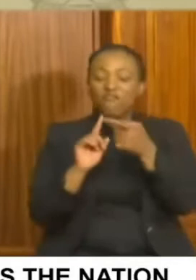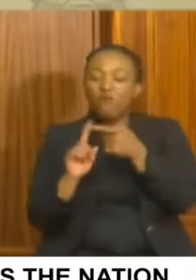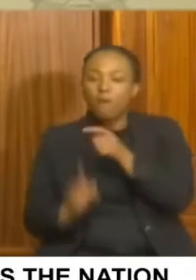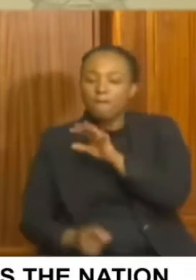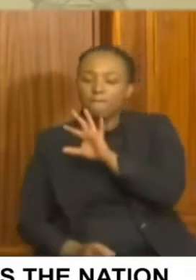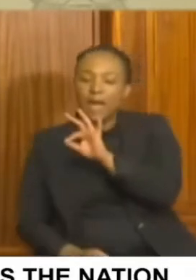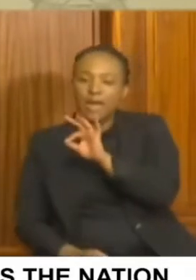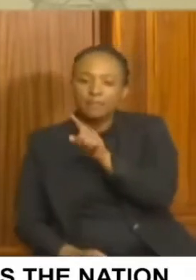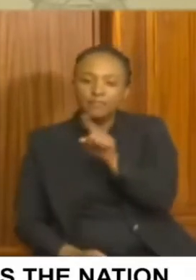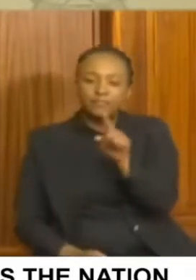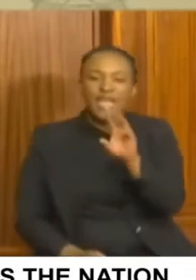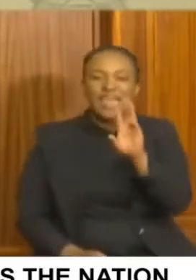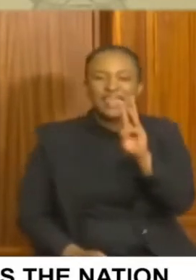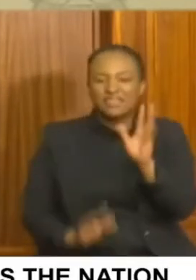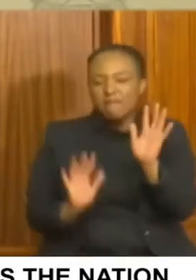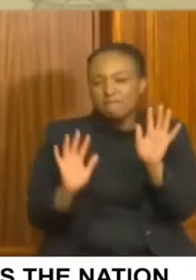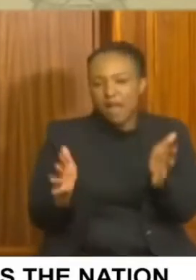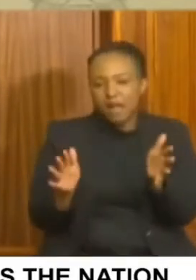Monday to Thursday.